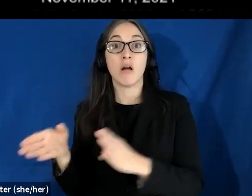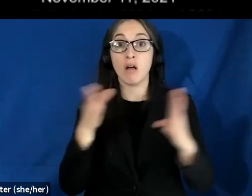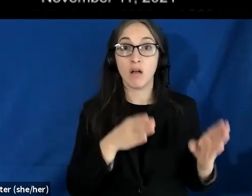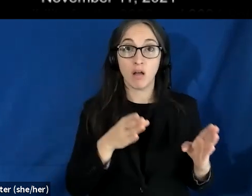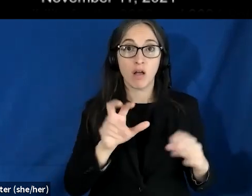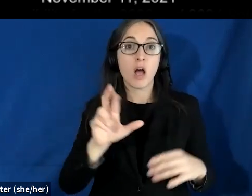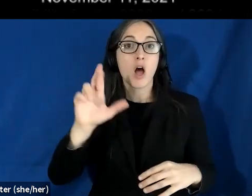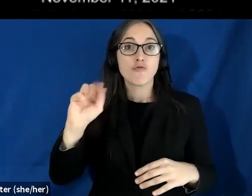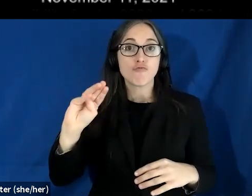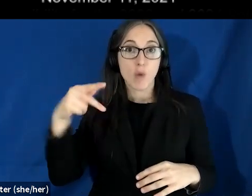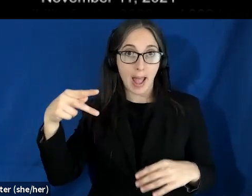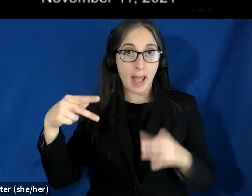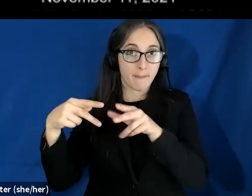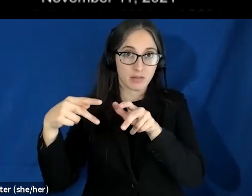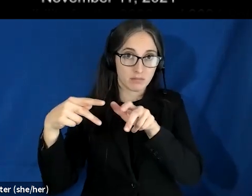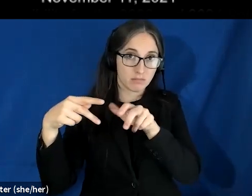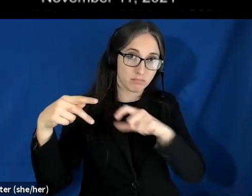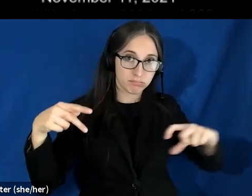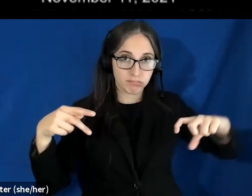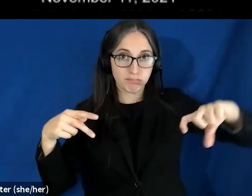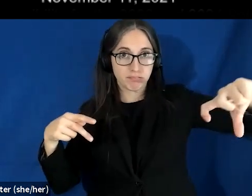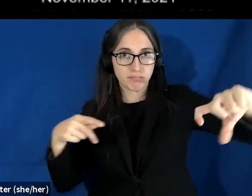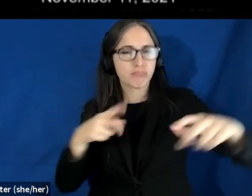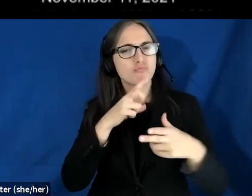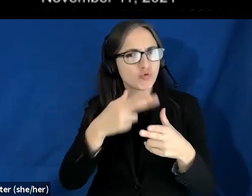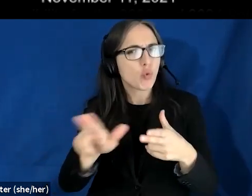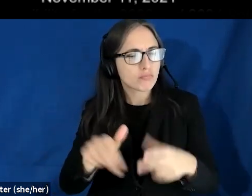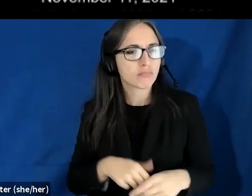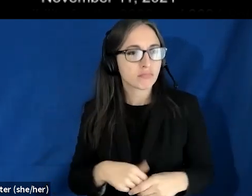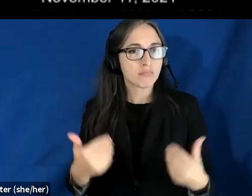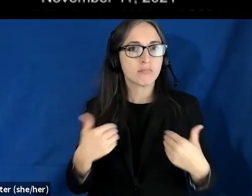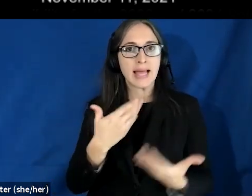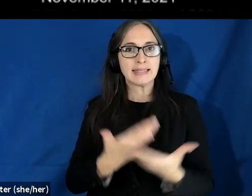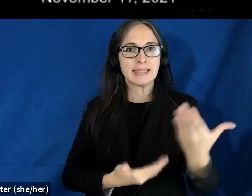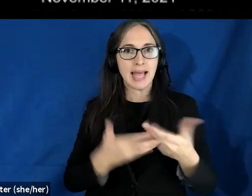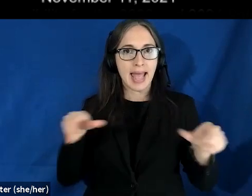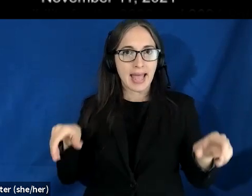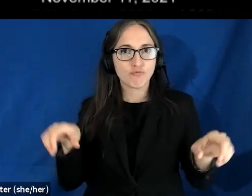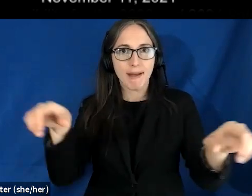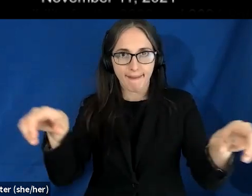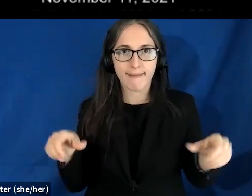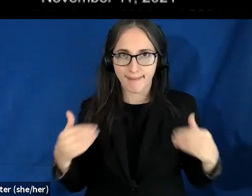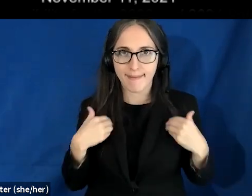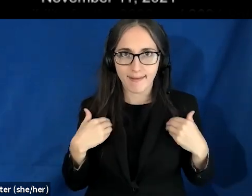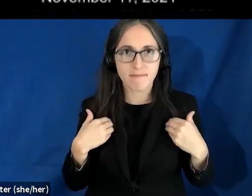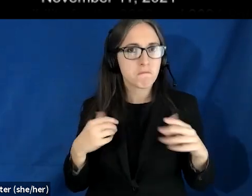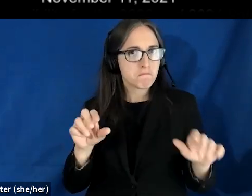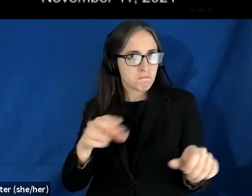ramp, fairly short ramp. It has handrails and is quite